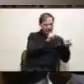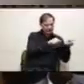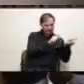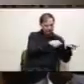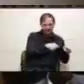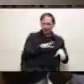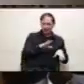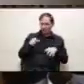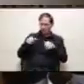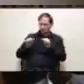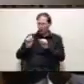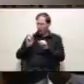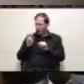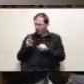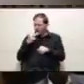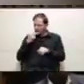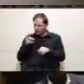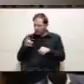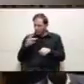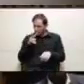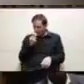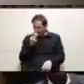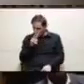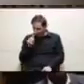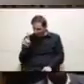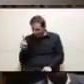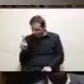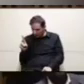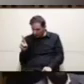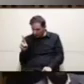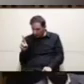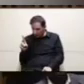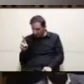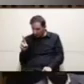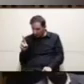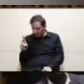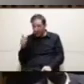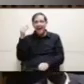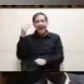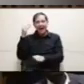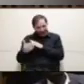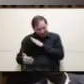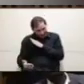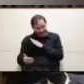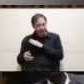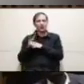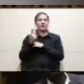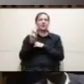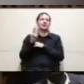Okay, but you say you went in 2021? Yes. It ended in 2021.